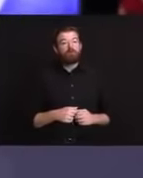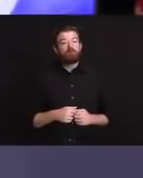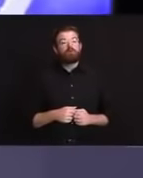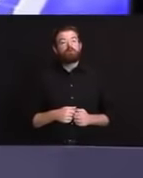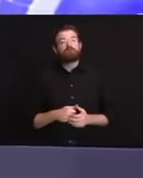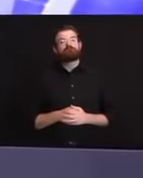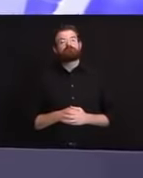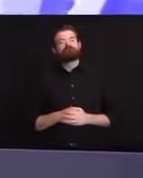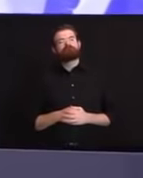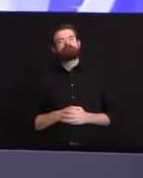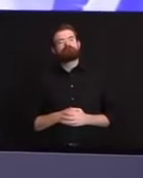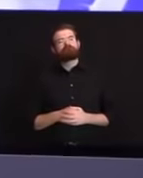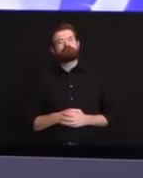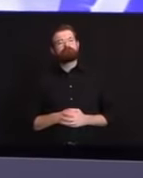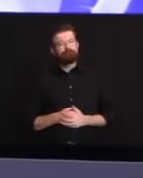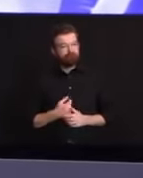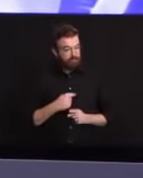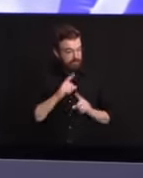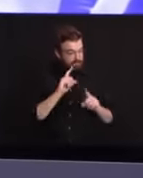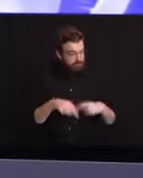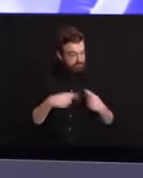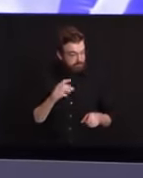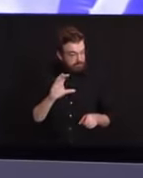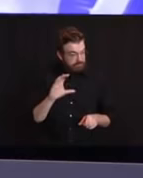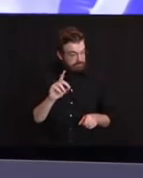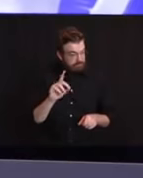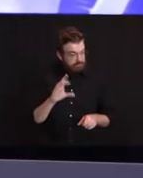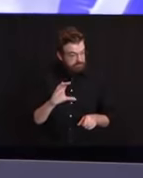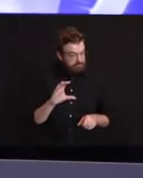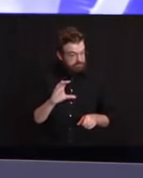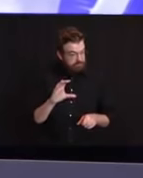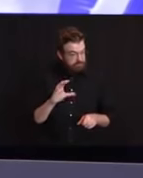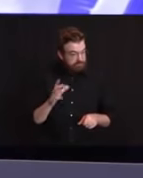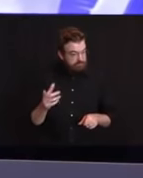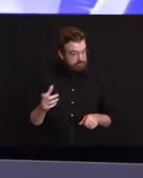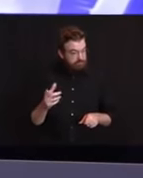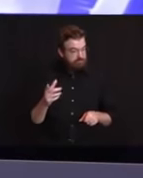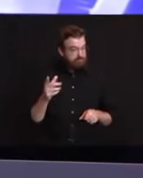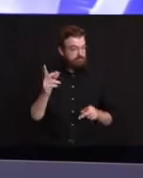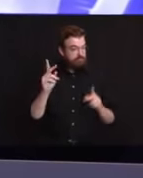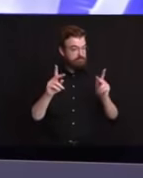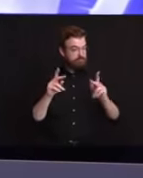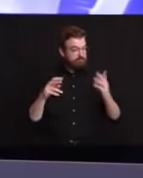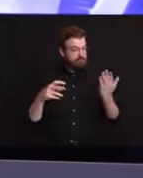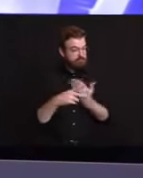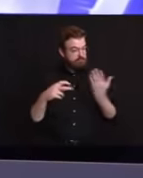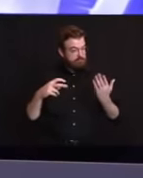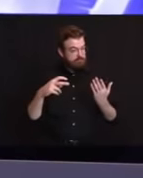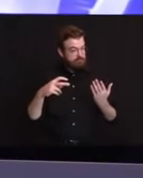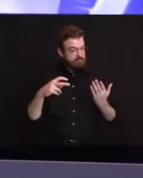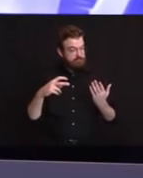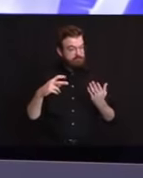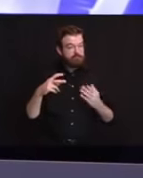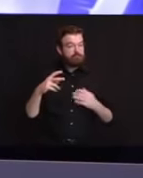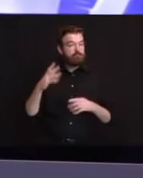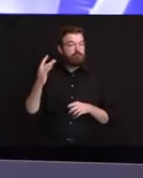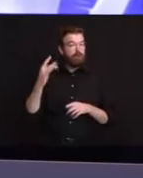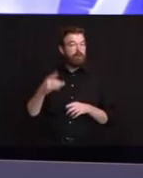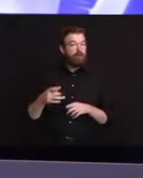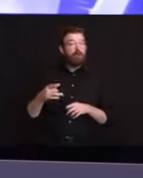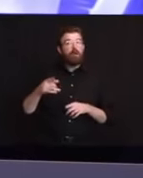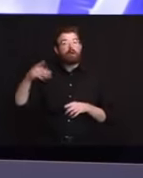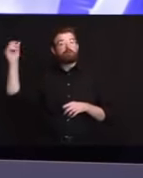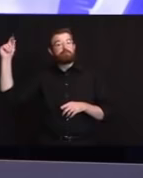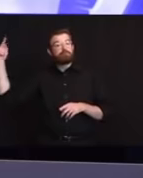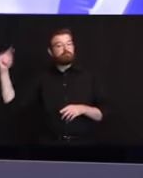also yeah, any actions. I don't think you've taken any actions against an out-of-state traveler yet. I expect that we will report to both. We've